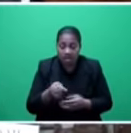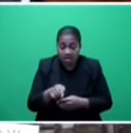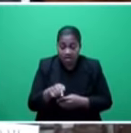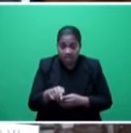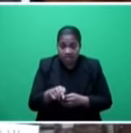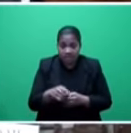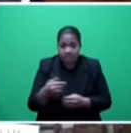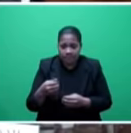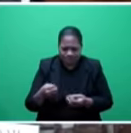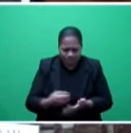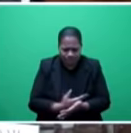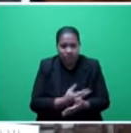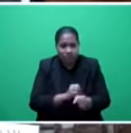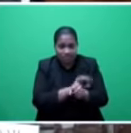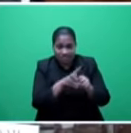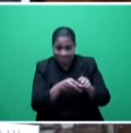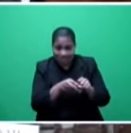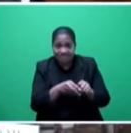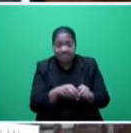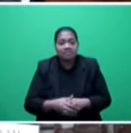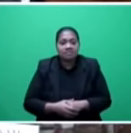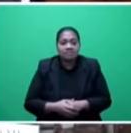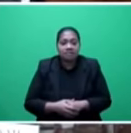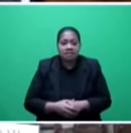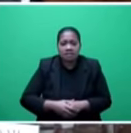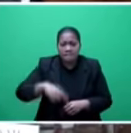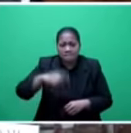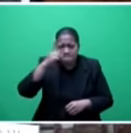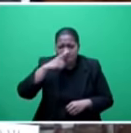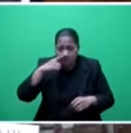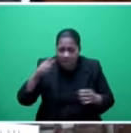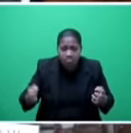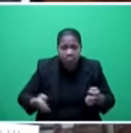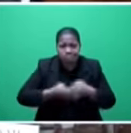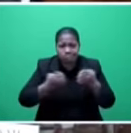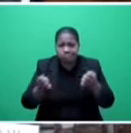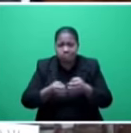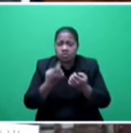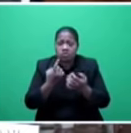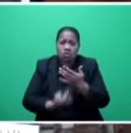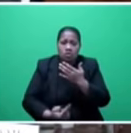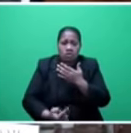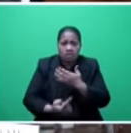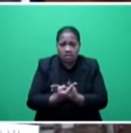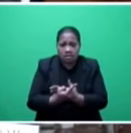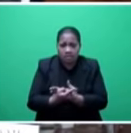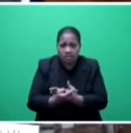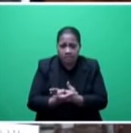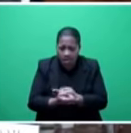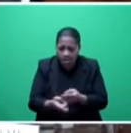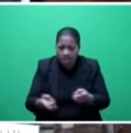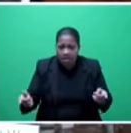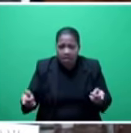of COVID-19 pandemic, thousands of people have also been victims of the devastation